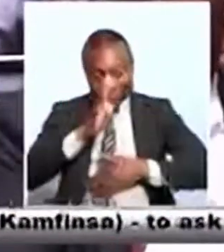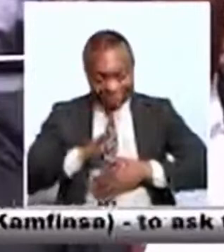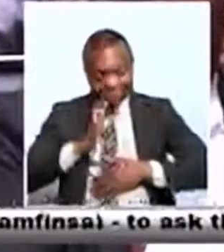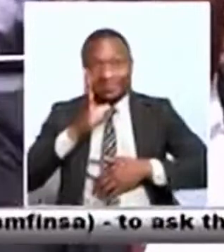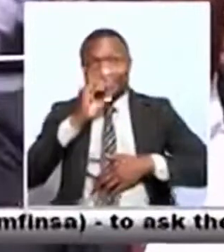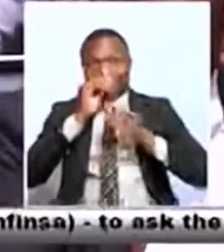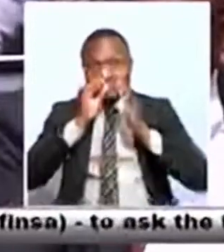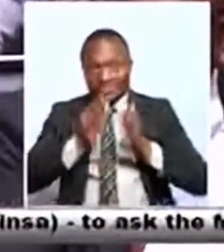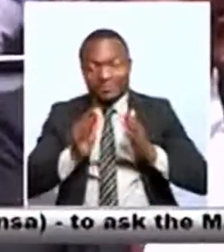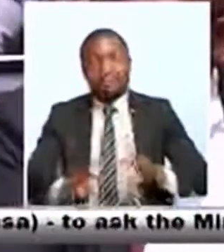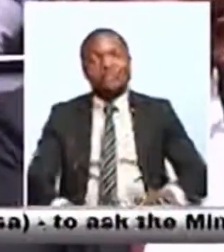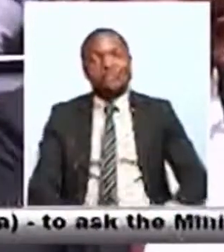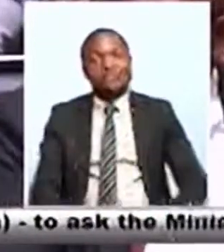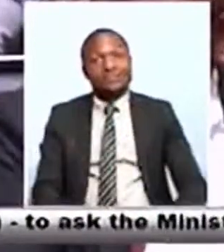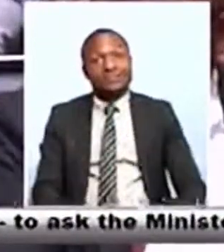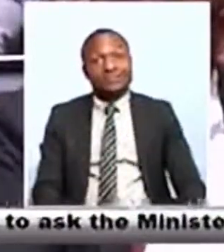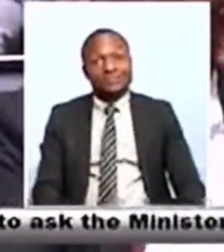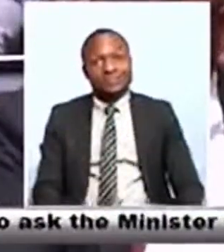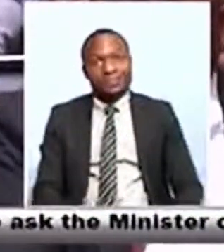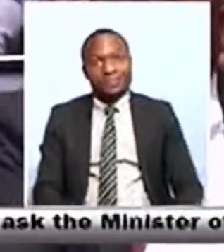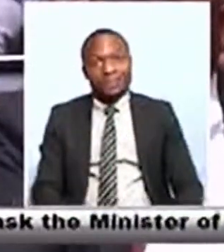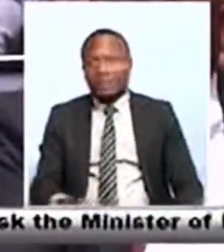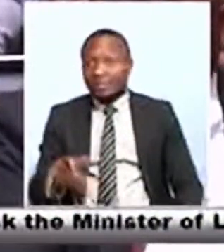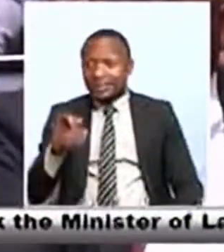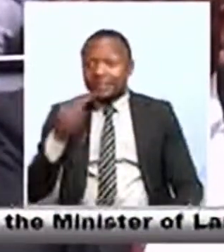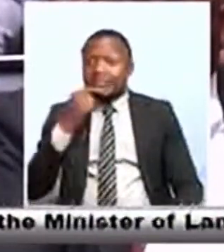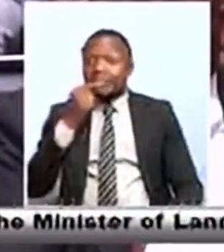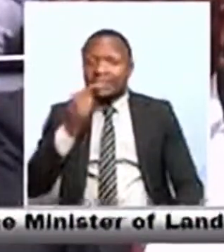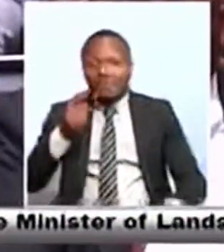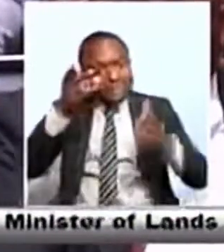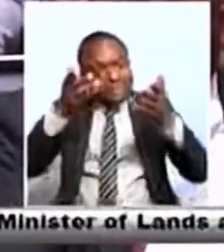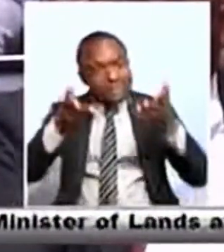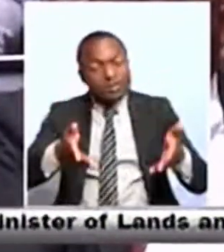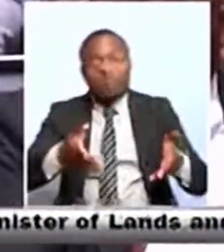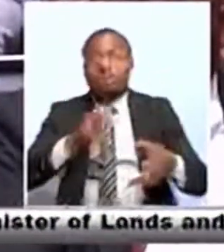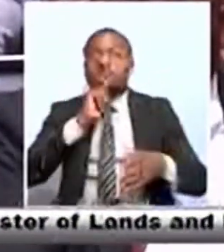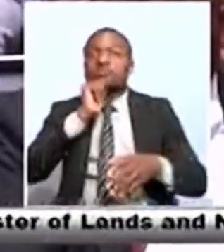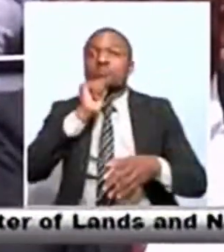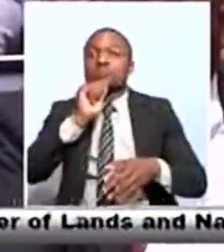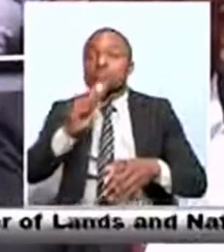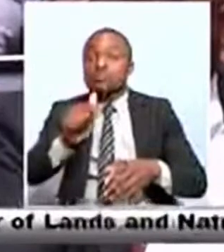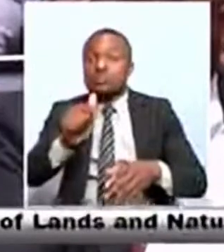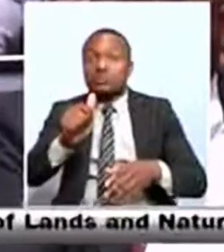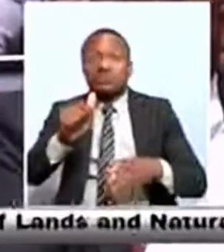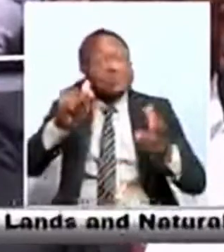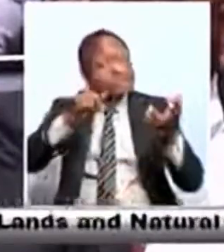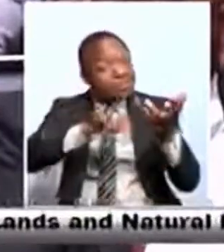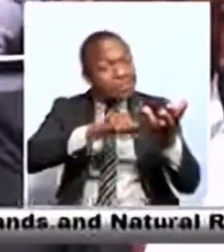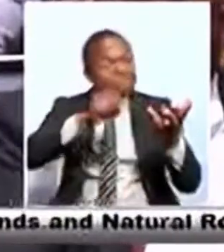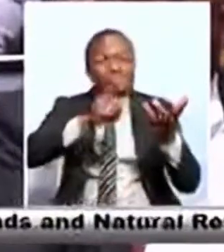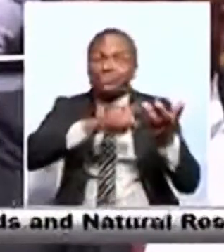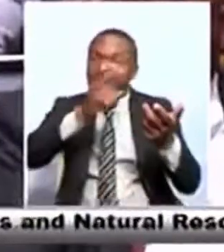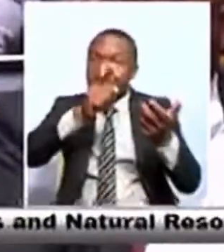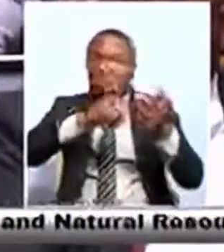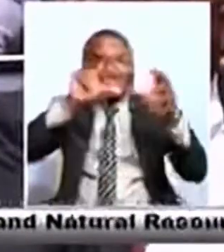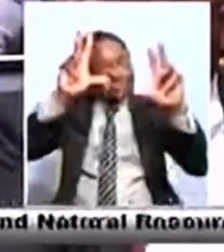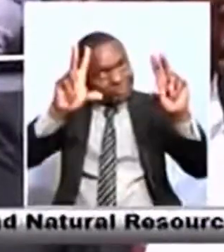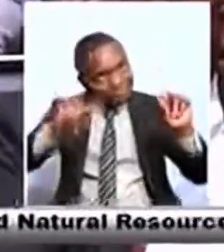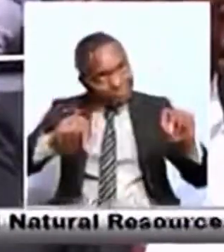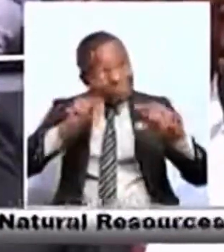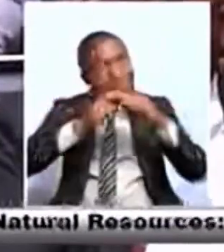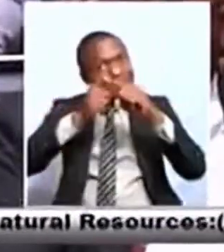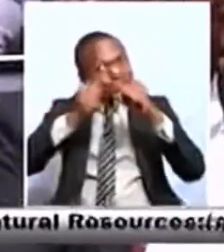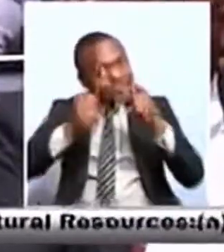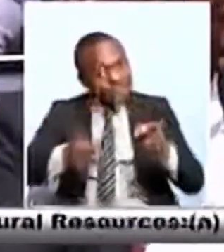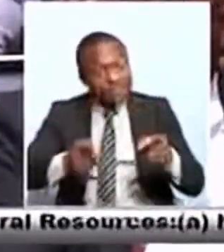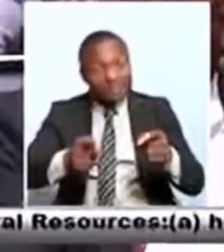Speaker. I mentioned here that we have not done the actual social survey. But I said, from